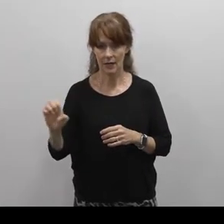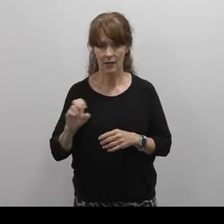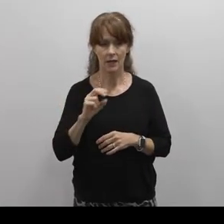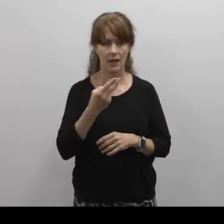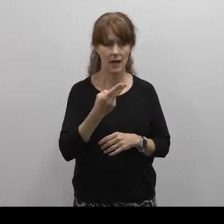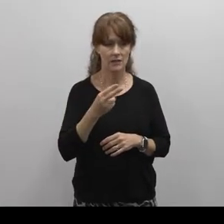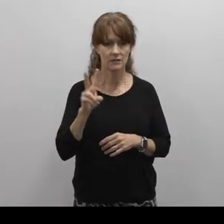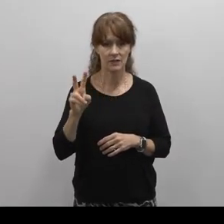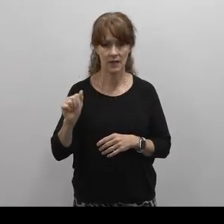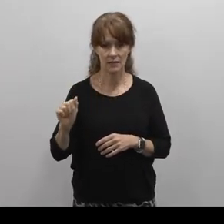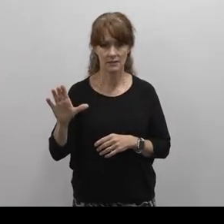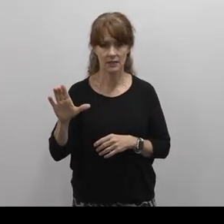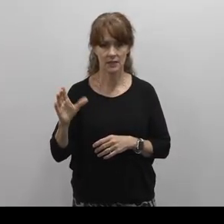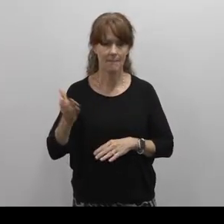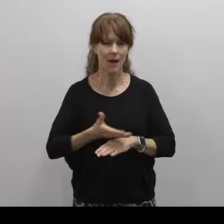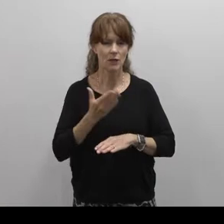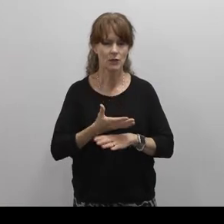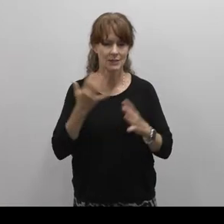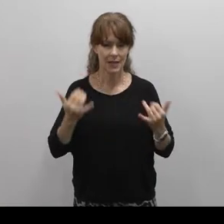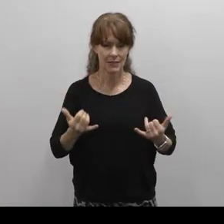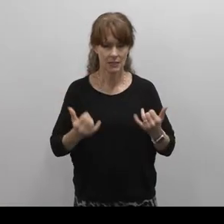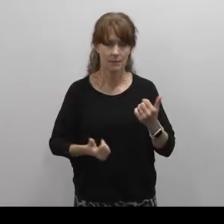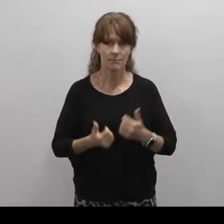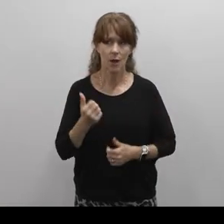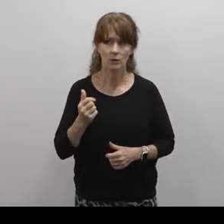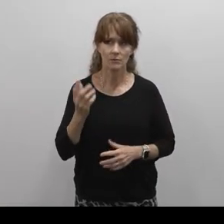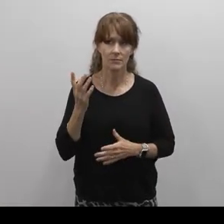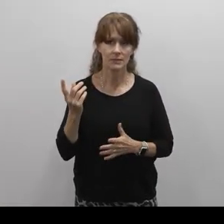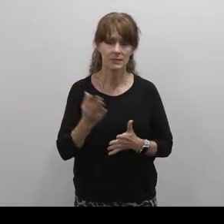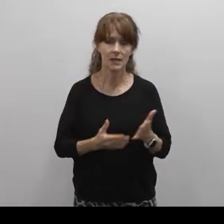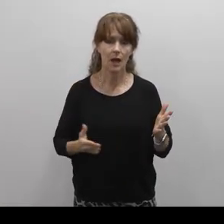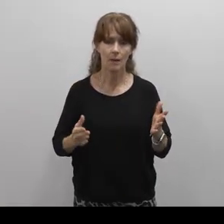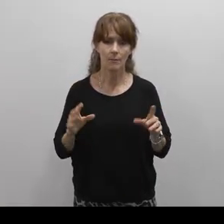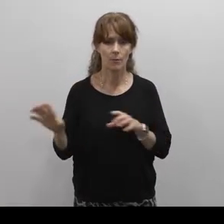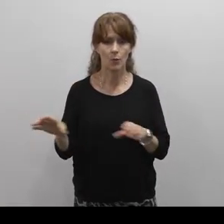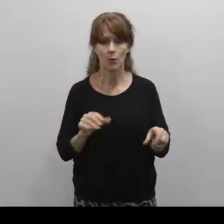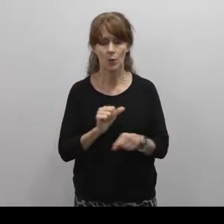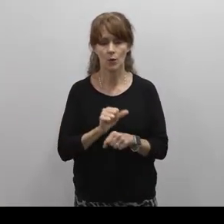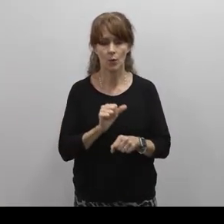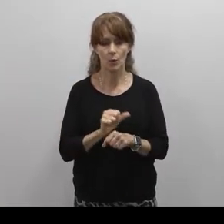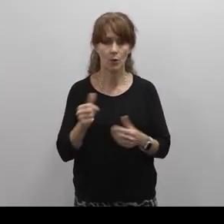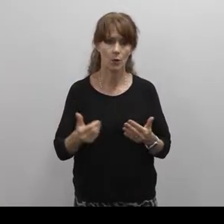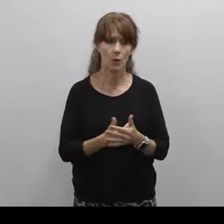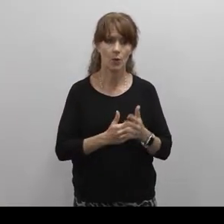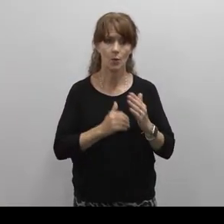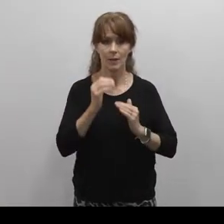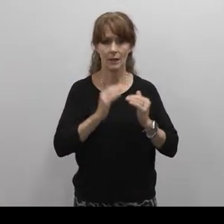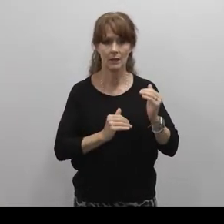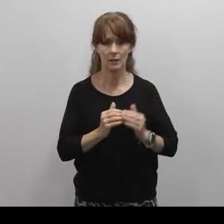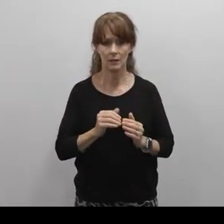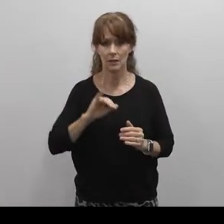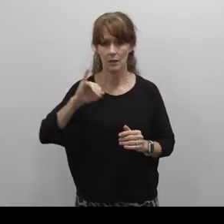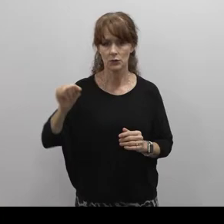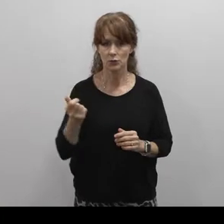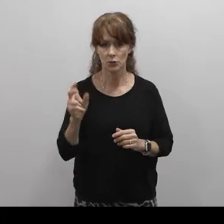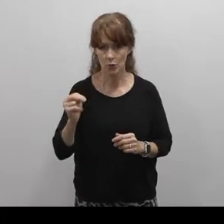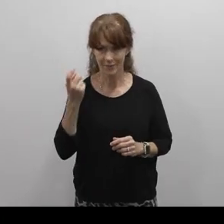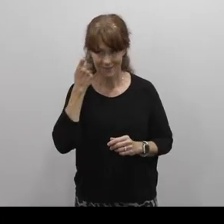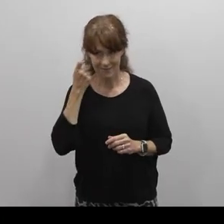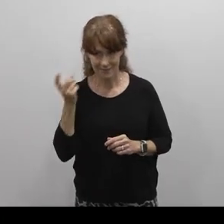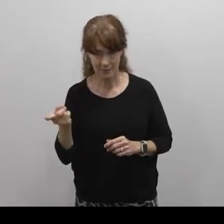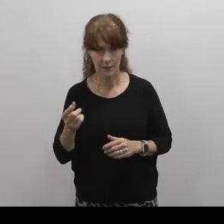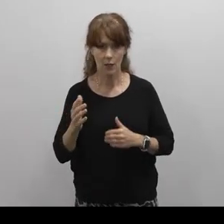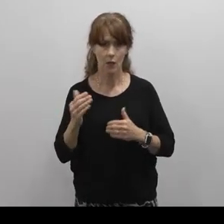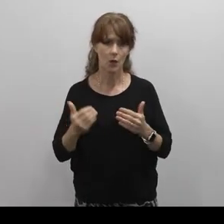and modernization related for the most part. Yet in some cases, we're doing work in terms of new buildings. We referenced Jordan a short while ago. We